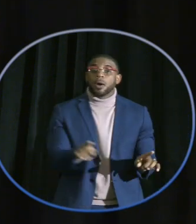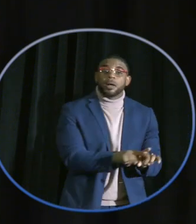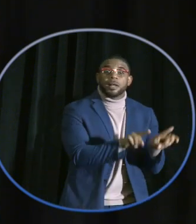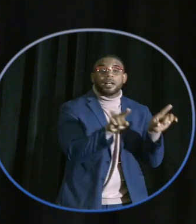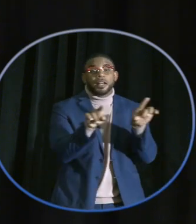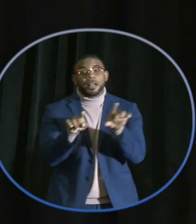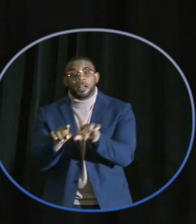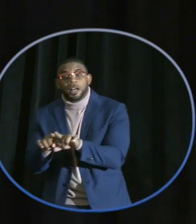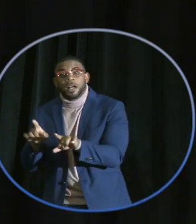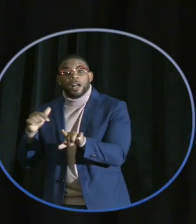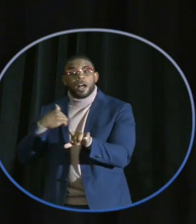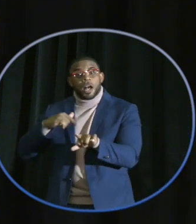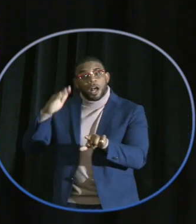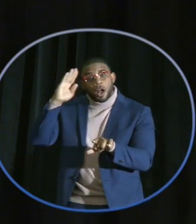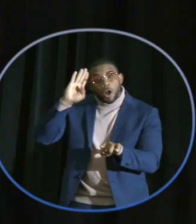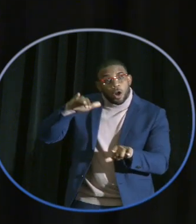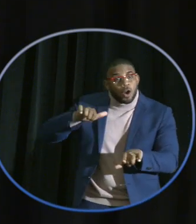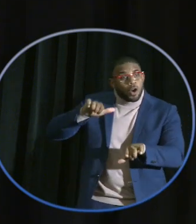as I go